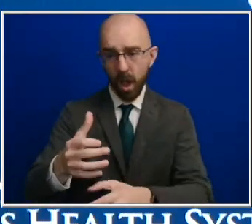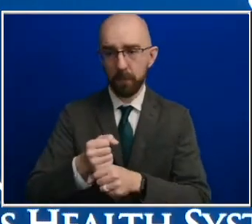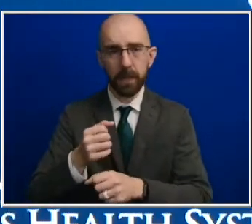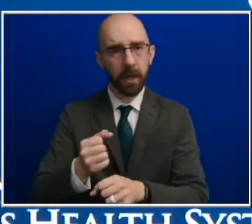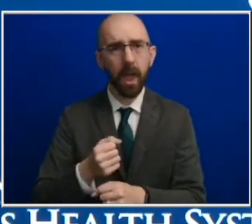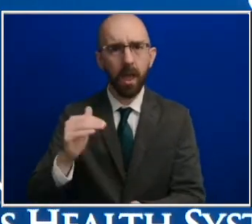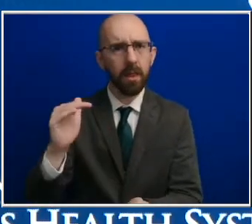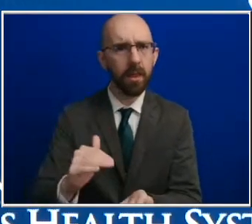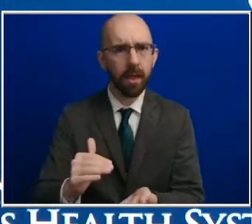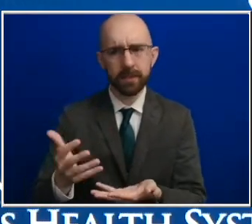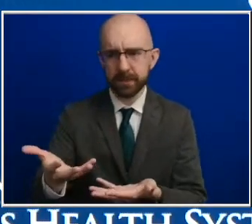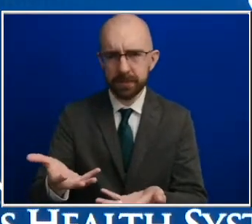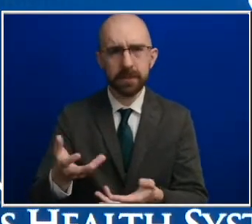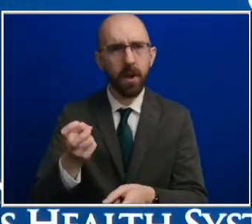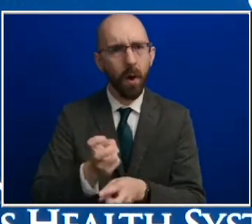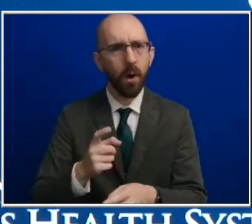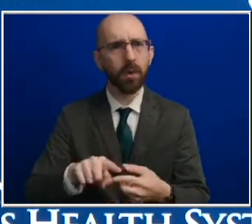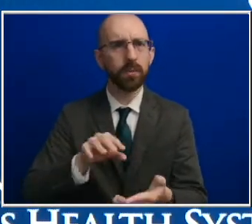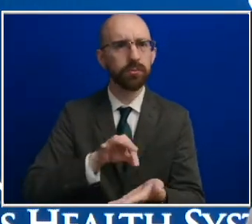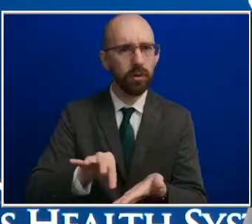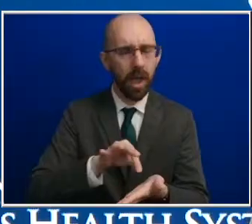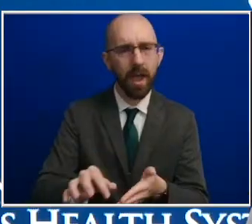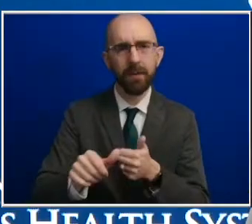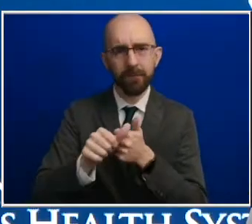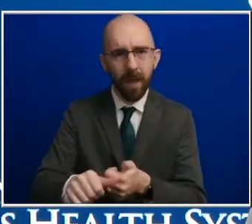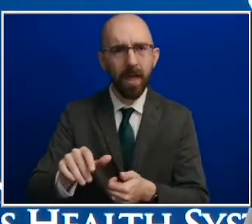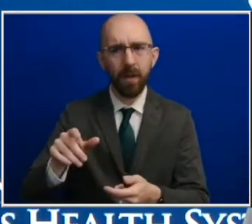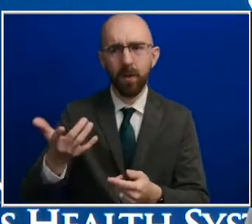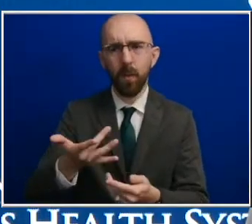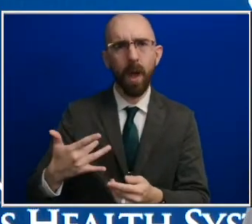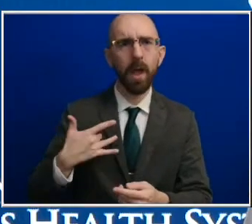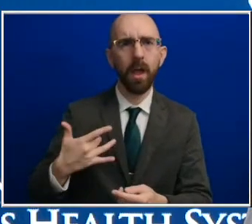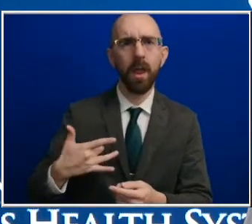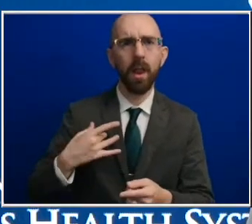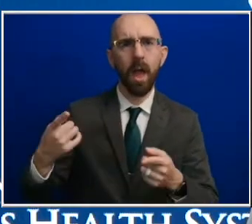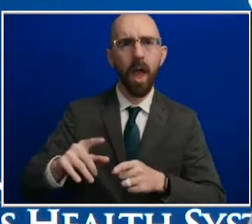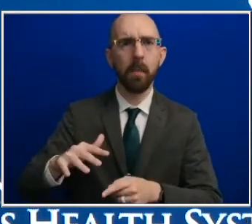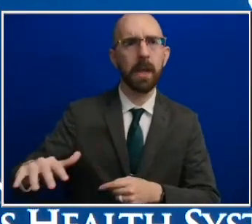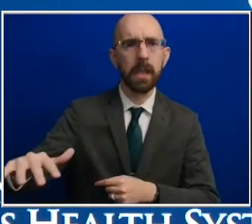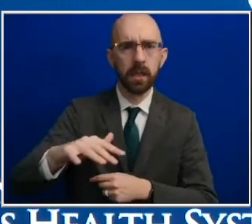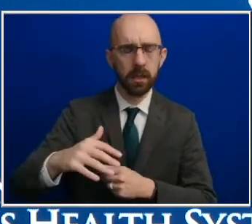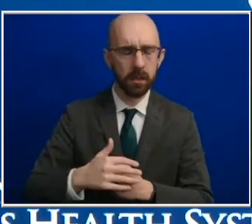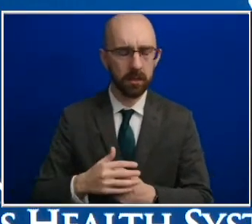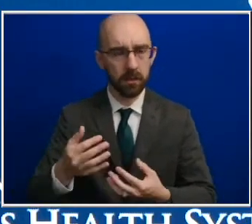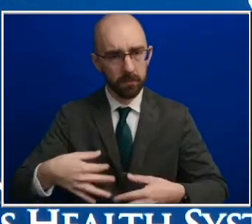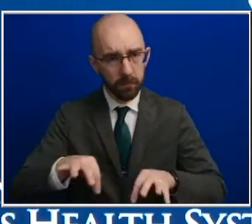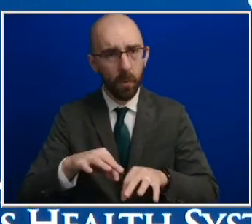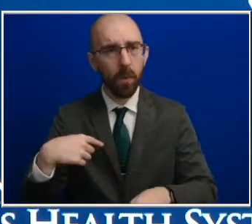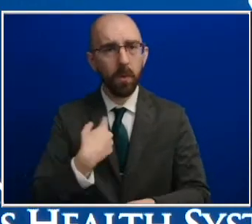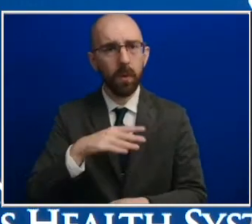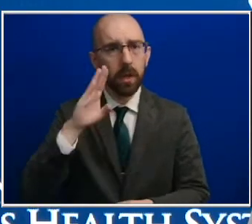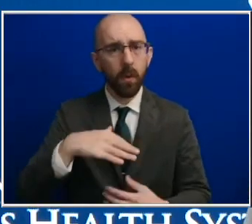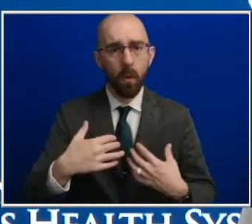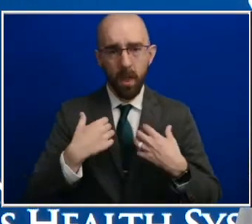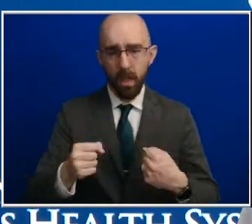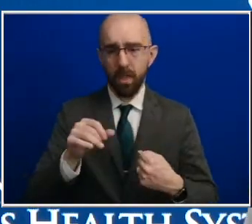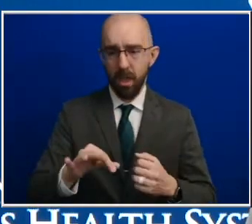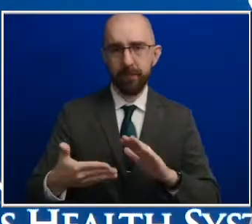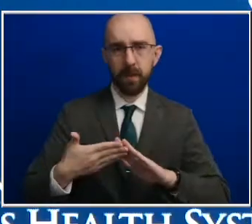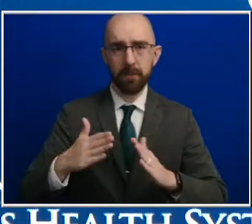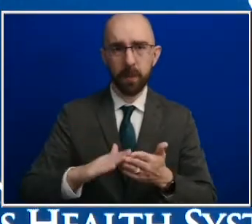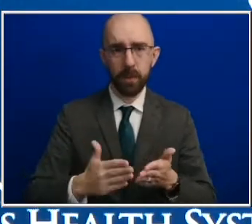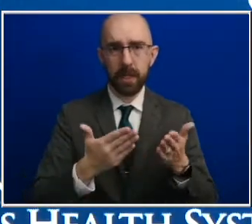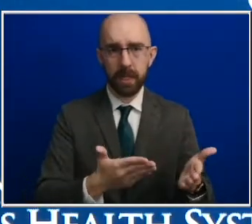us track and follow these trends. It is vitally important. We know that the health of the community is a